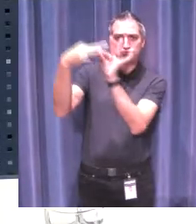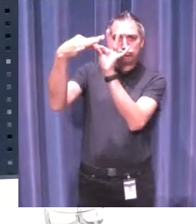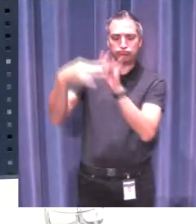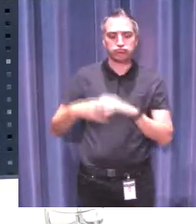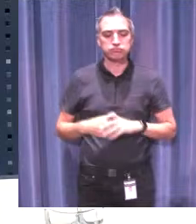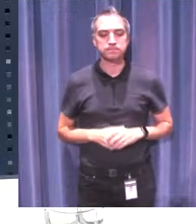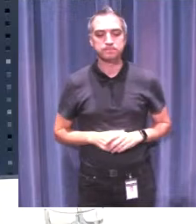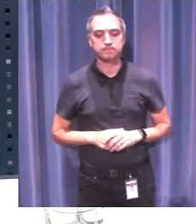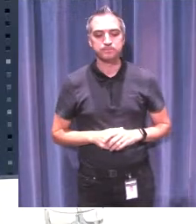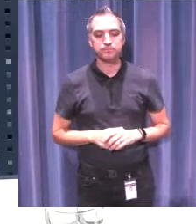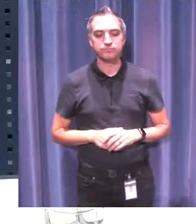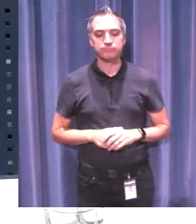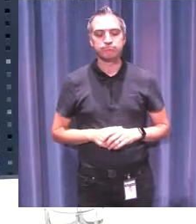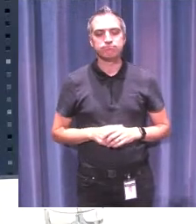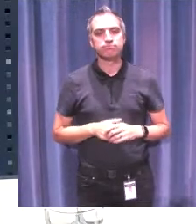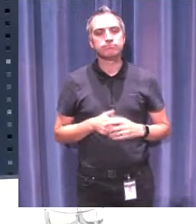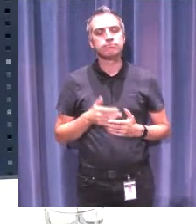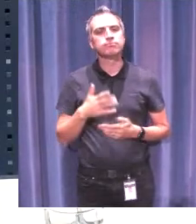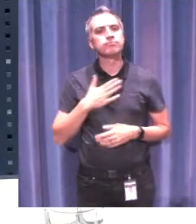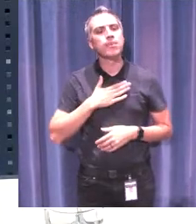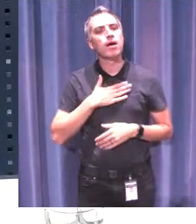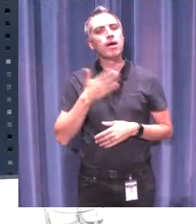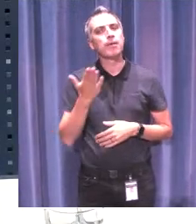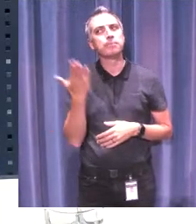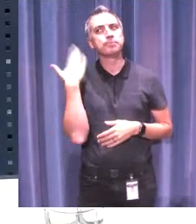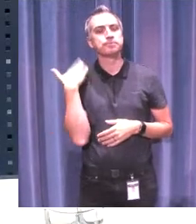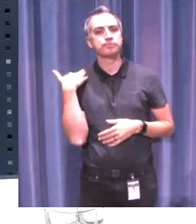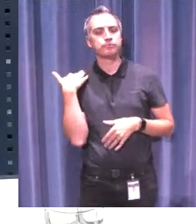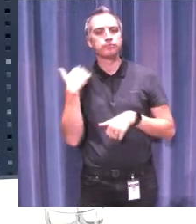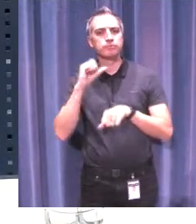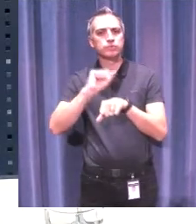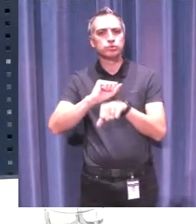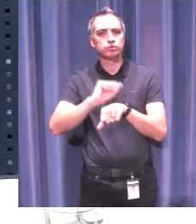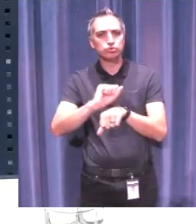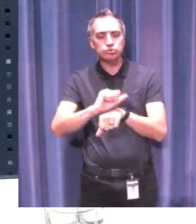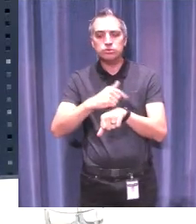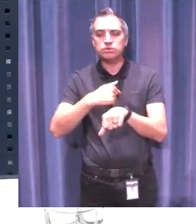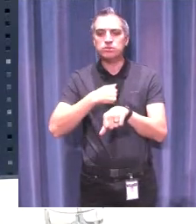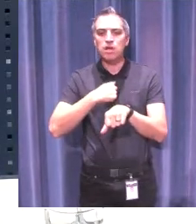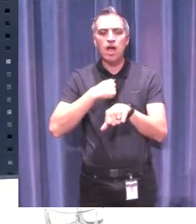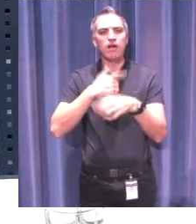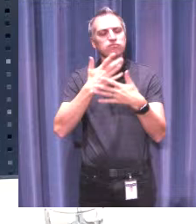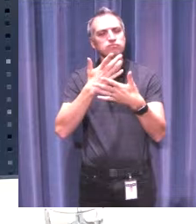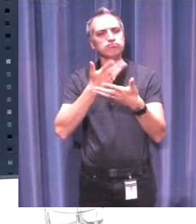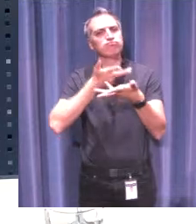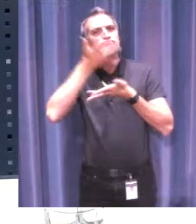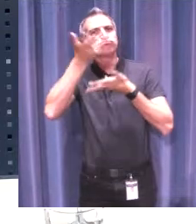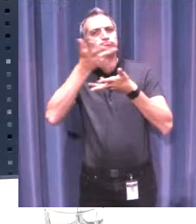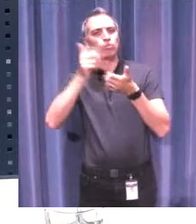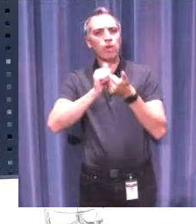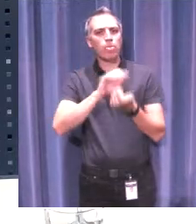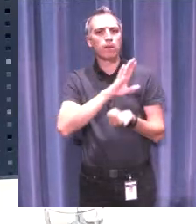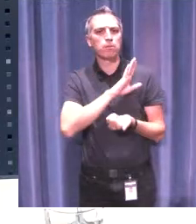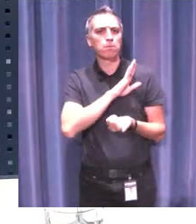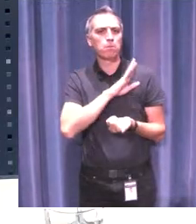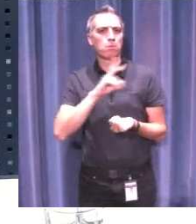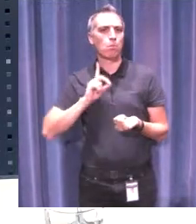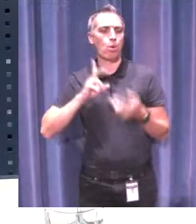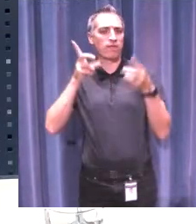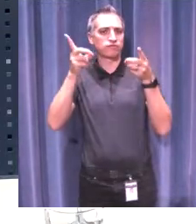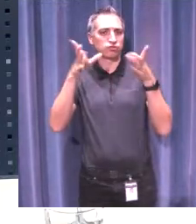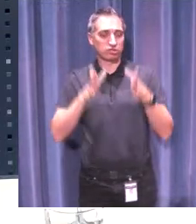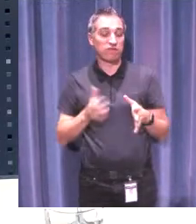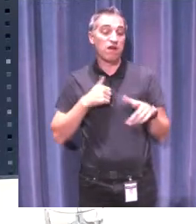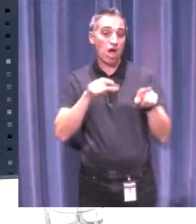So in each of my prior positions, I've had interaction with the board of directors. I've also held a board